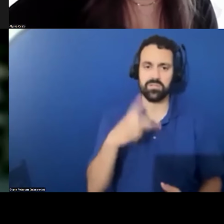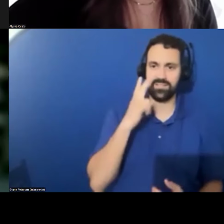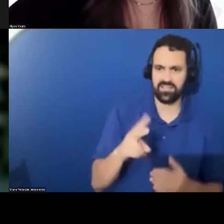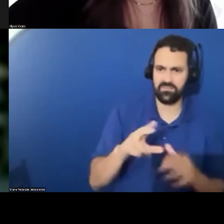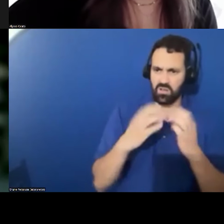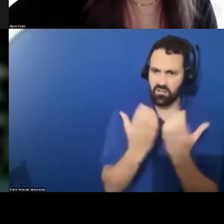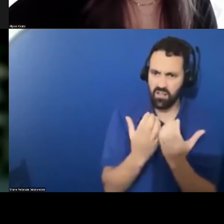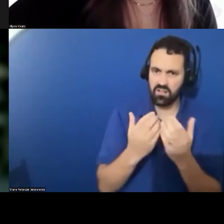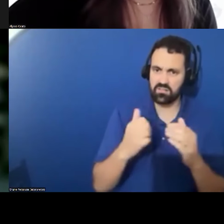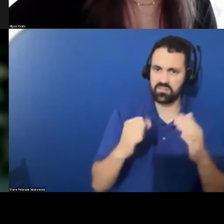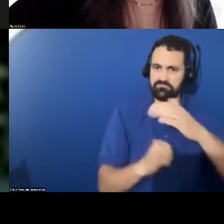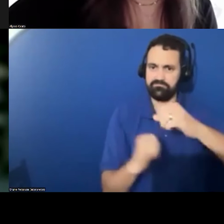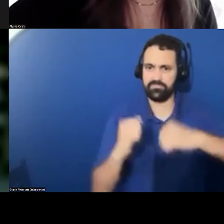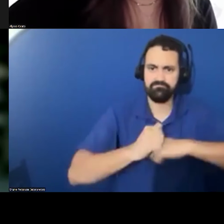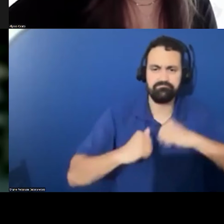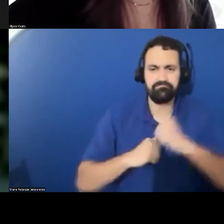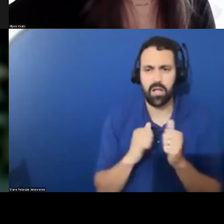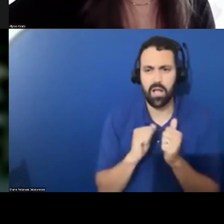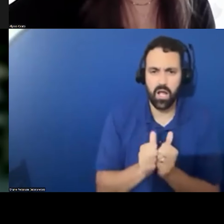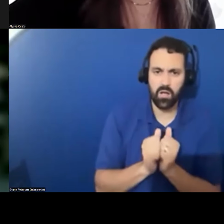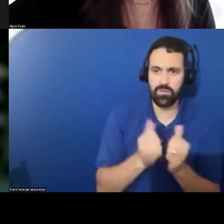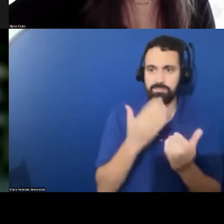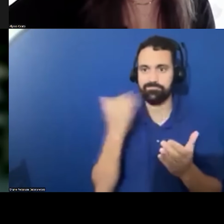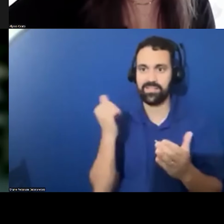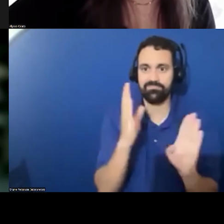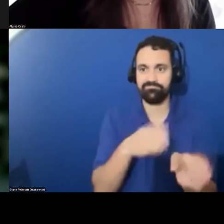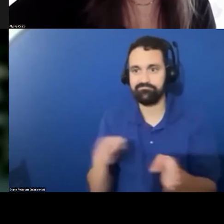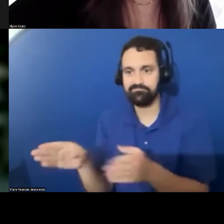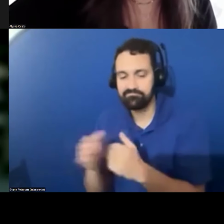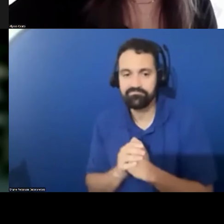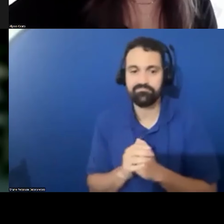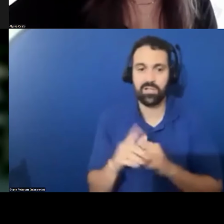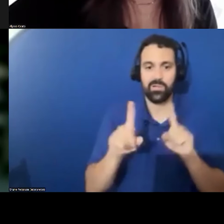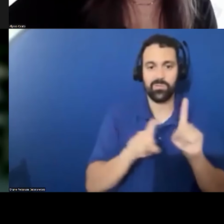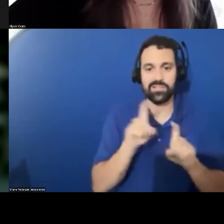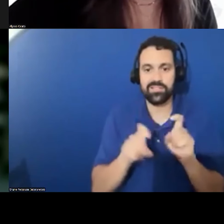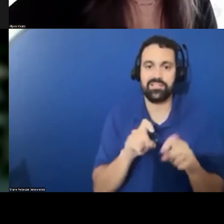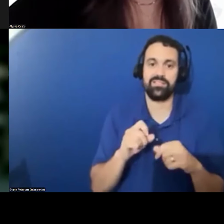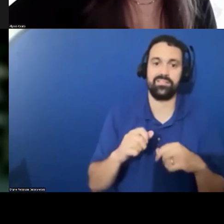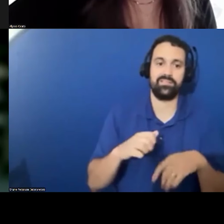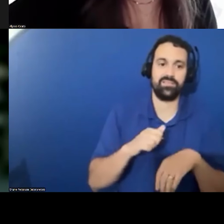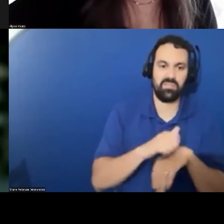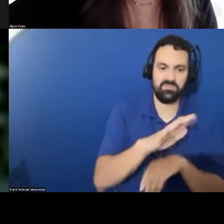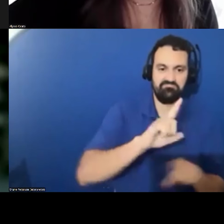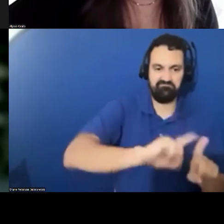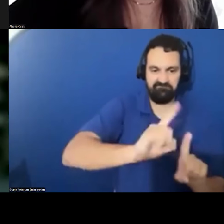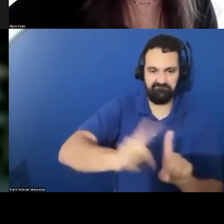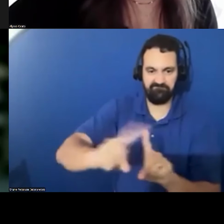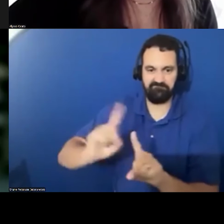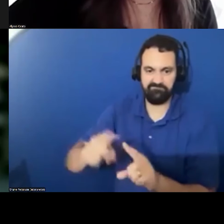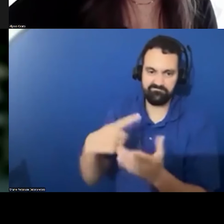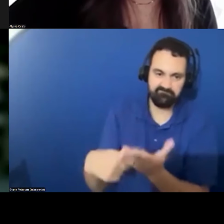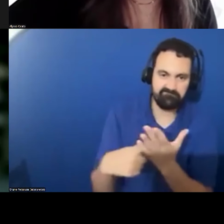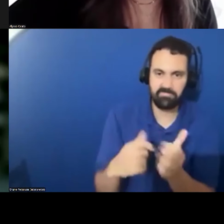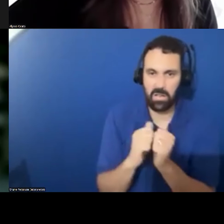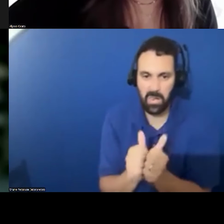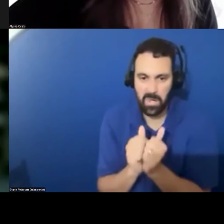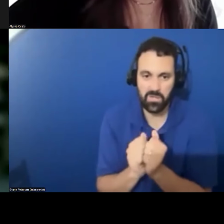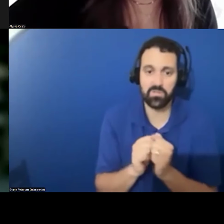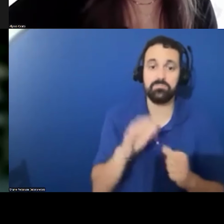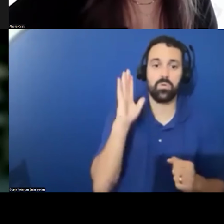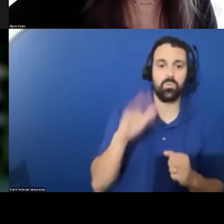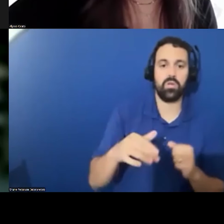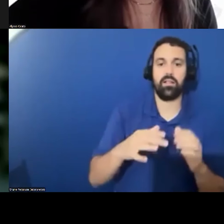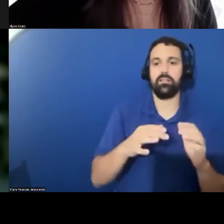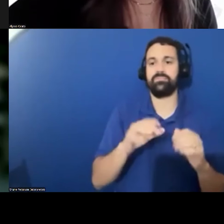structure, navigation, headings, discussions, quizzes, announcements. And then we'll wrap things up looking at some links, VPATs, and a quick